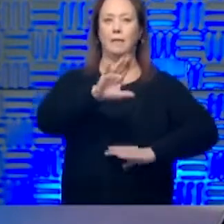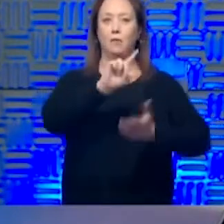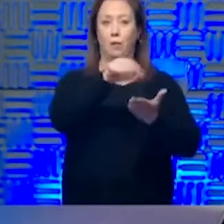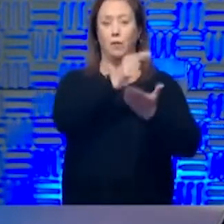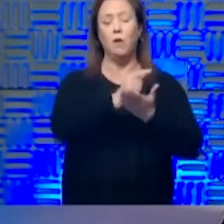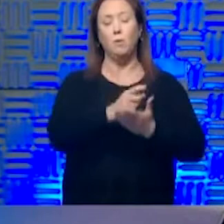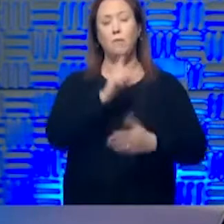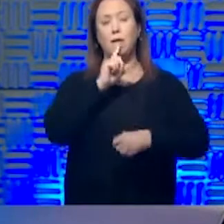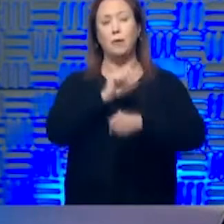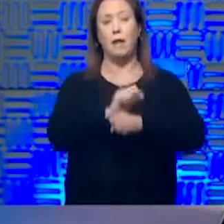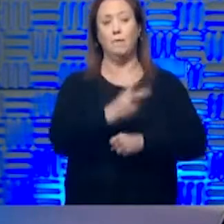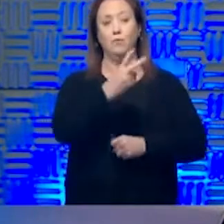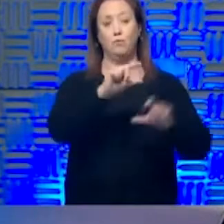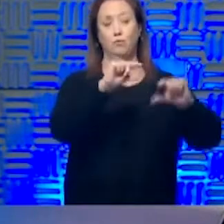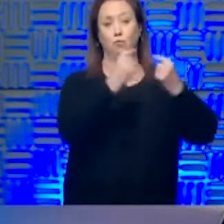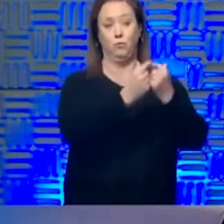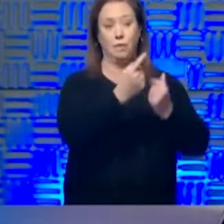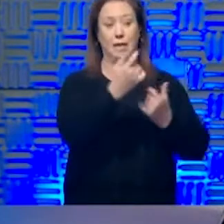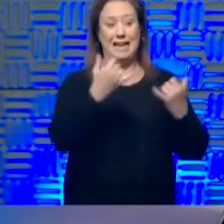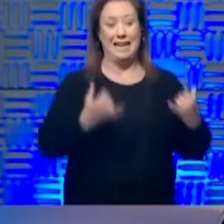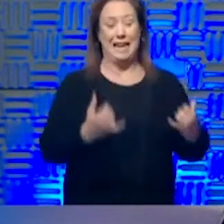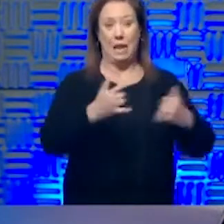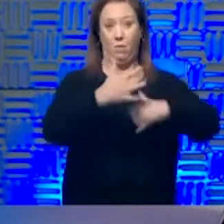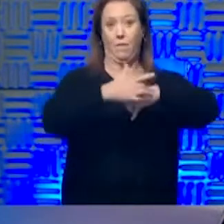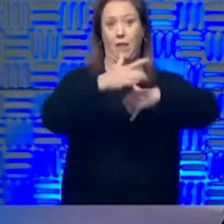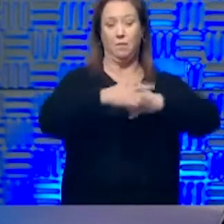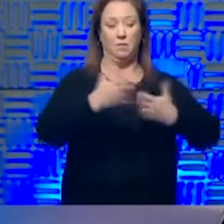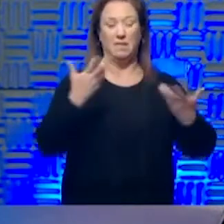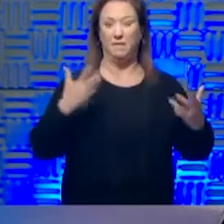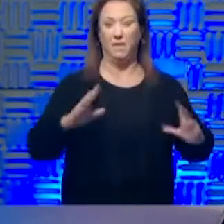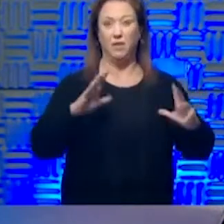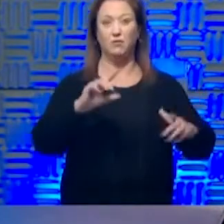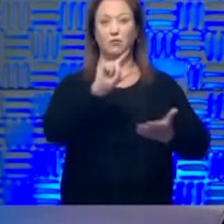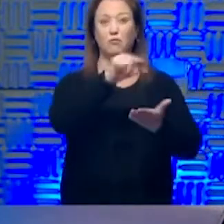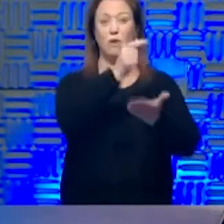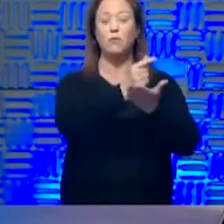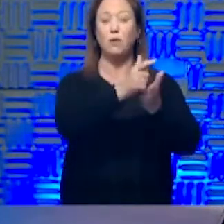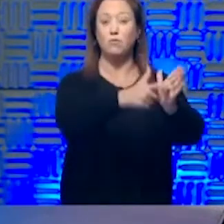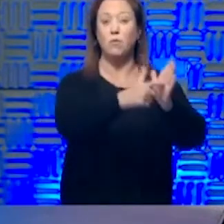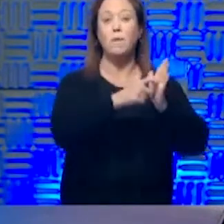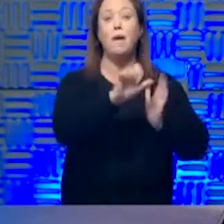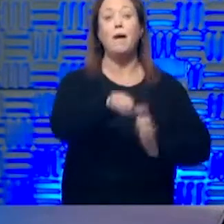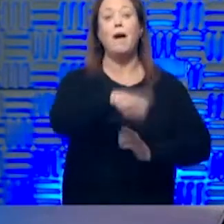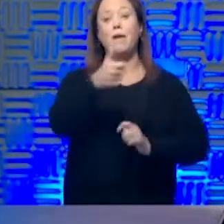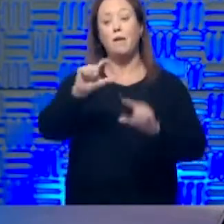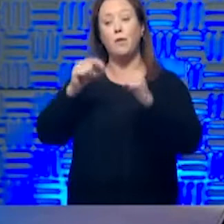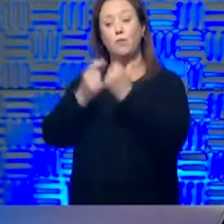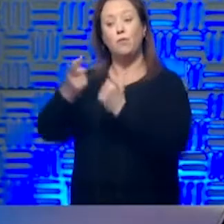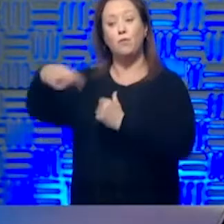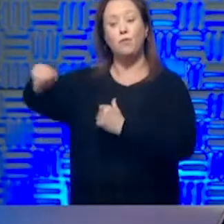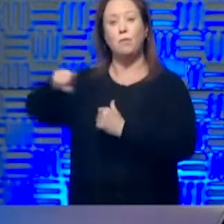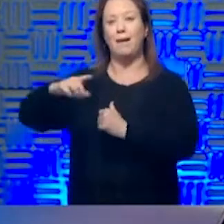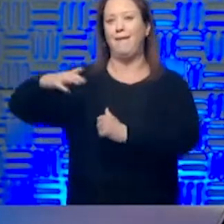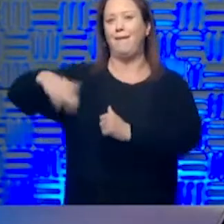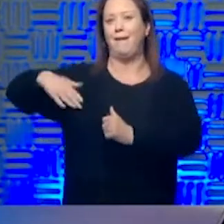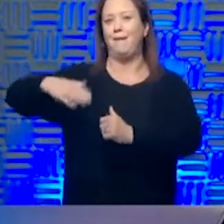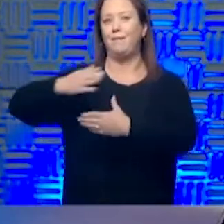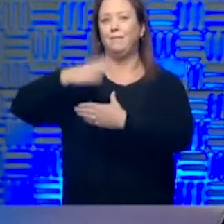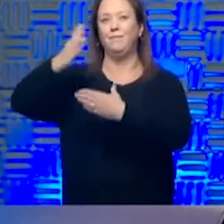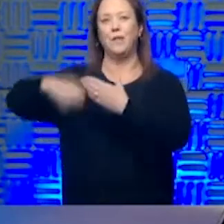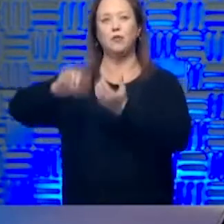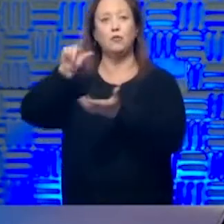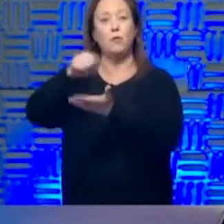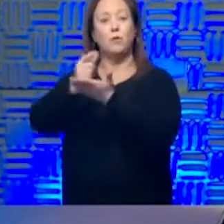of students, those who are available now because they've completed all their graduation requirements, and then those who are yet to complete